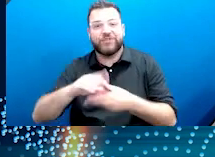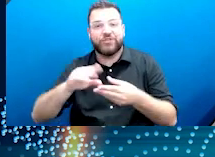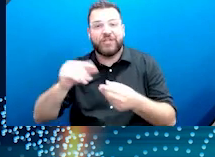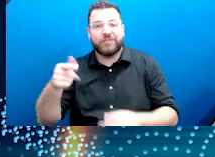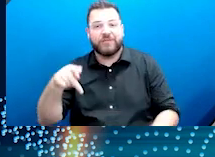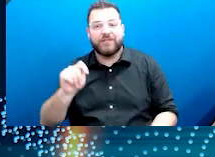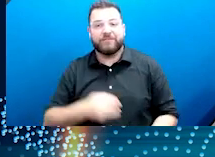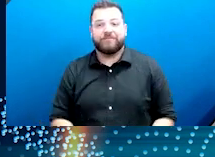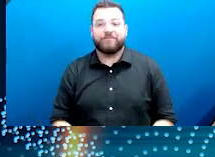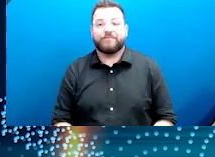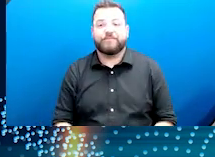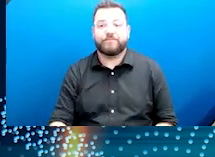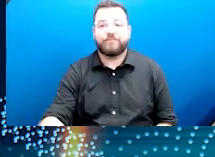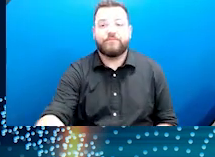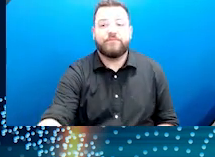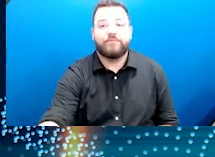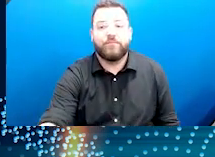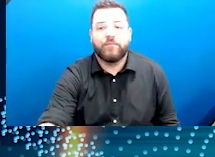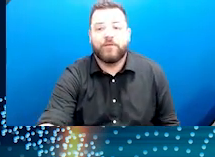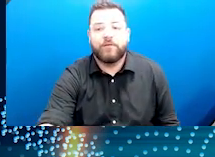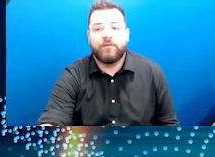Challenges and growth areas. That's interesting.